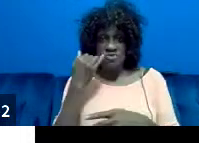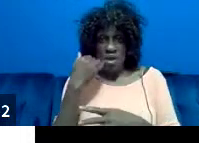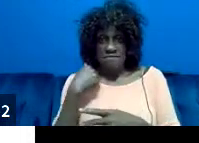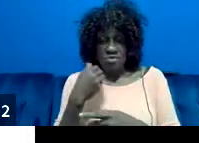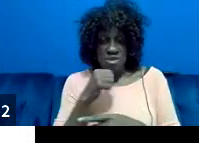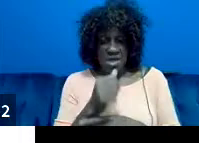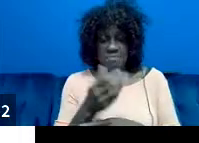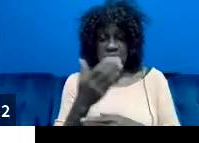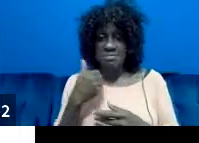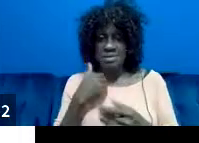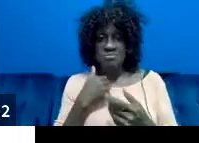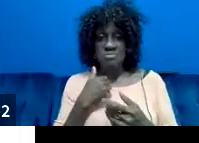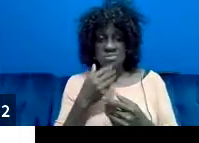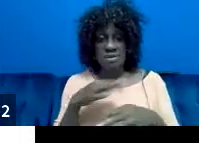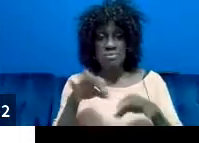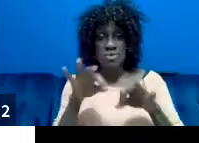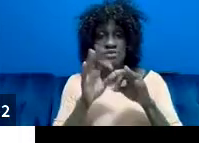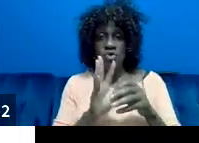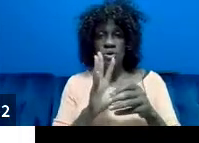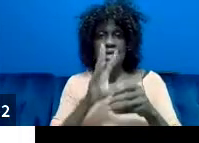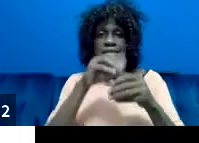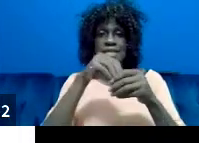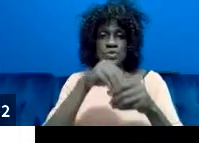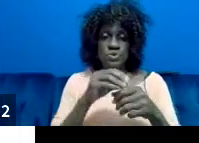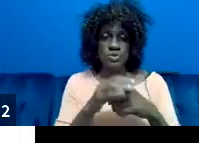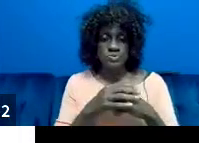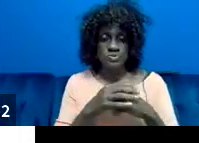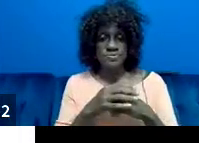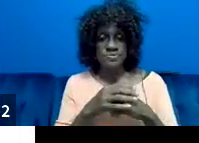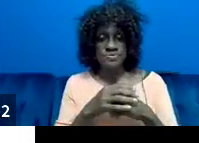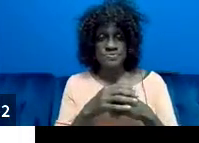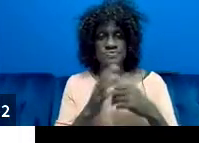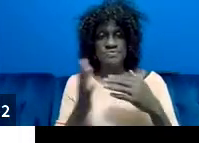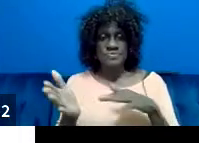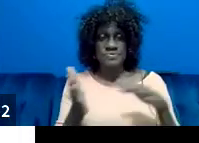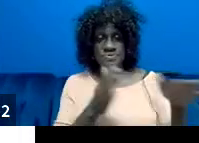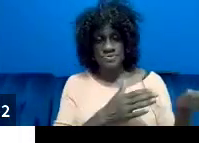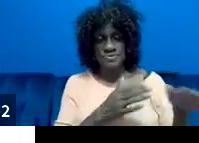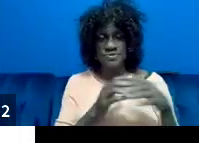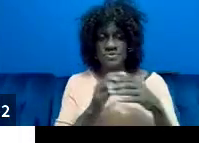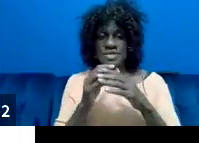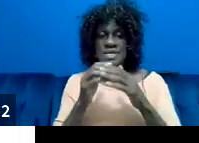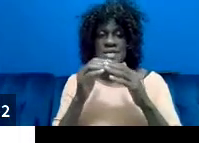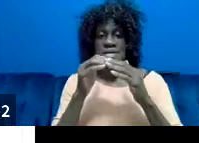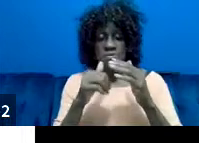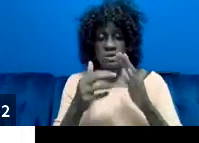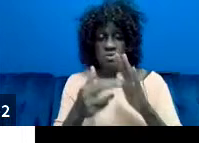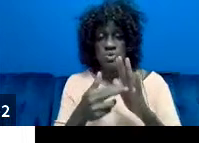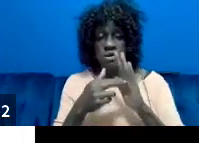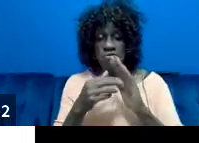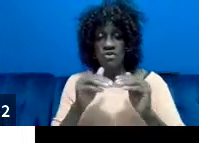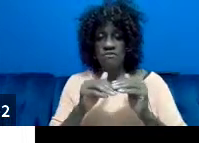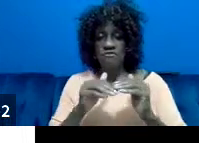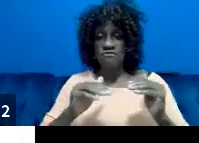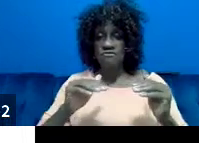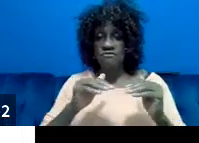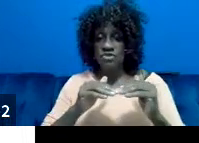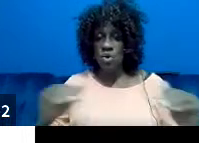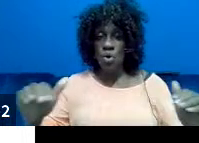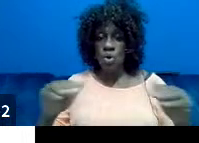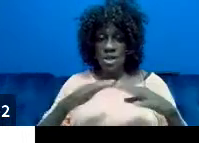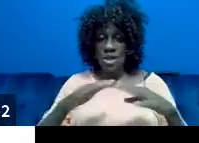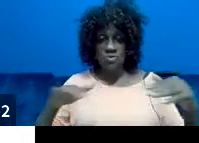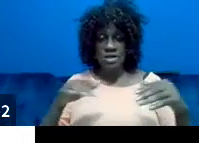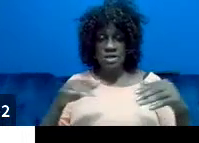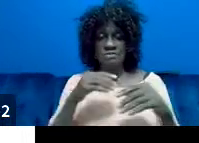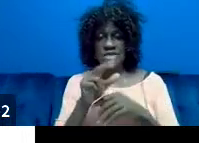be a real big statement on inclusion. Okay, moving on to the minimum requirements for clear floor and ground space is similar to the built environment.